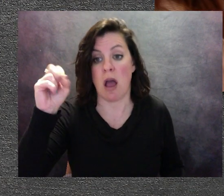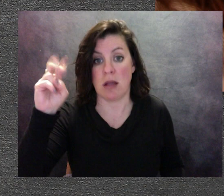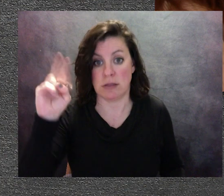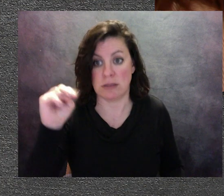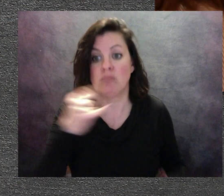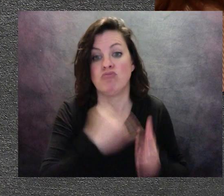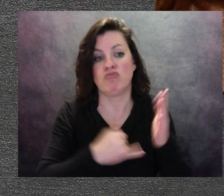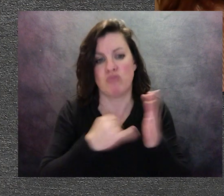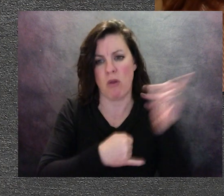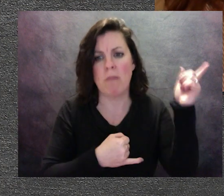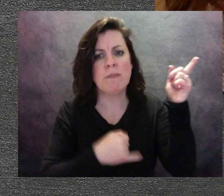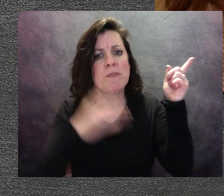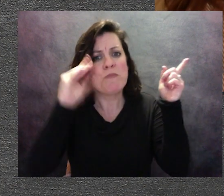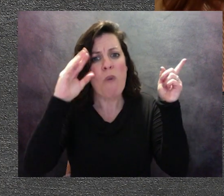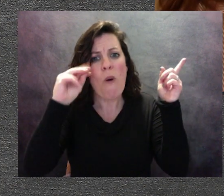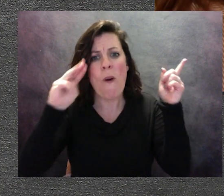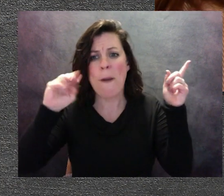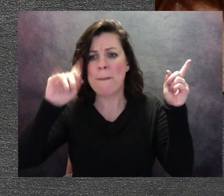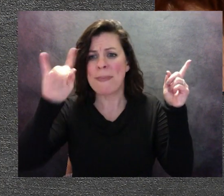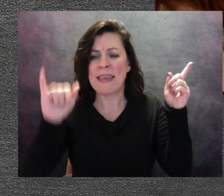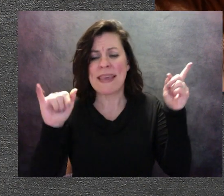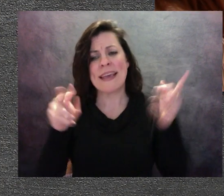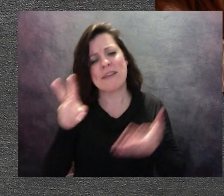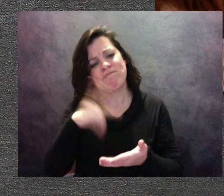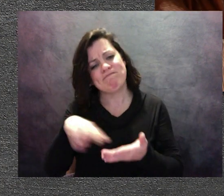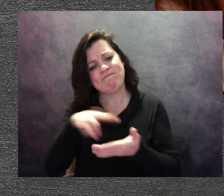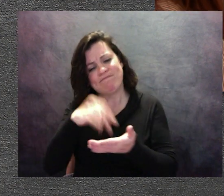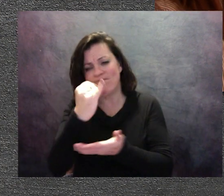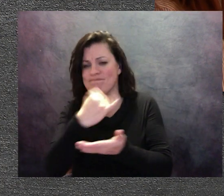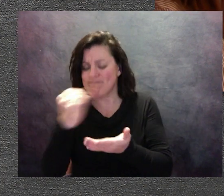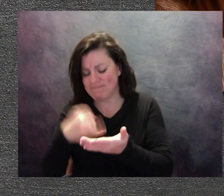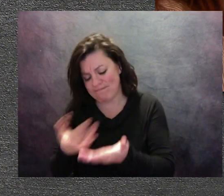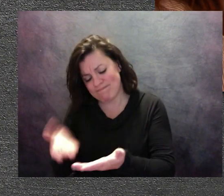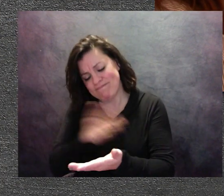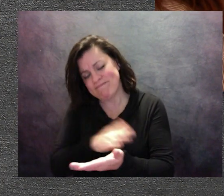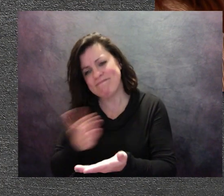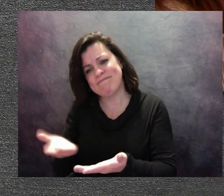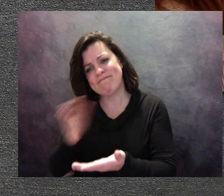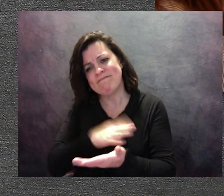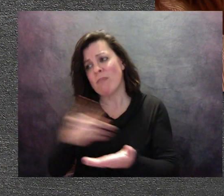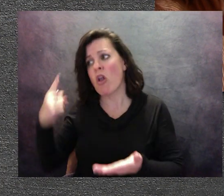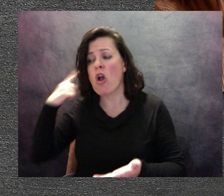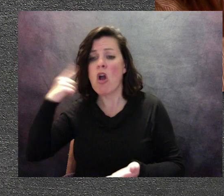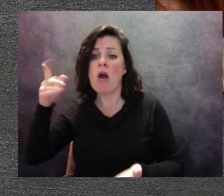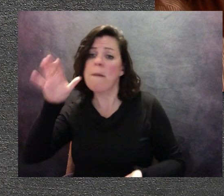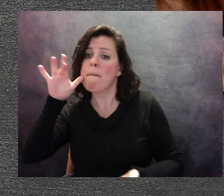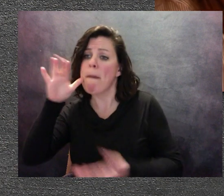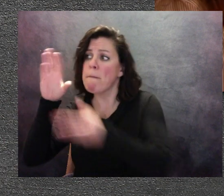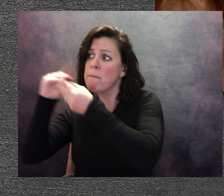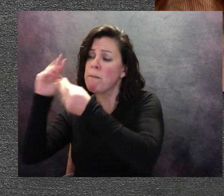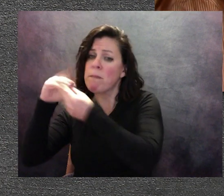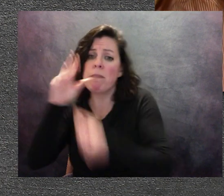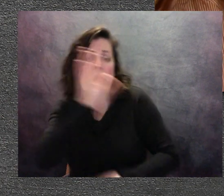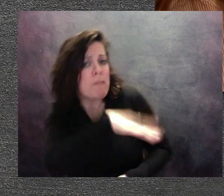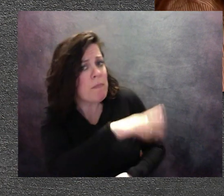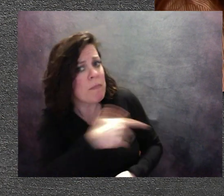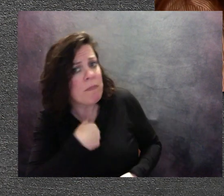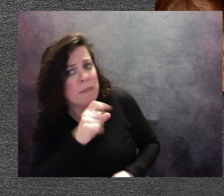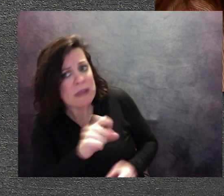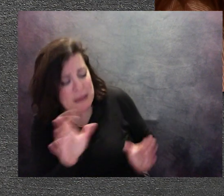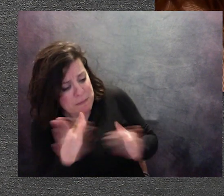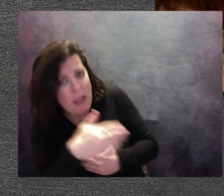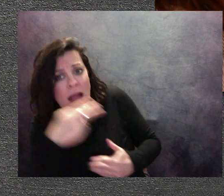Mickey looking at a picture book. He hears his mother speaking. She wants a box